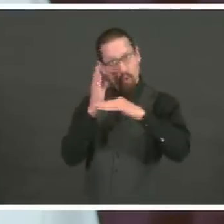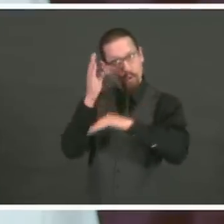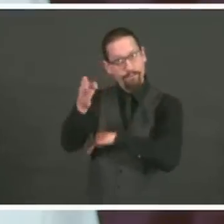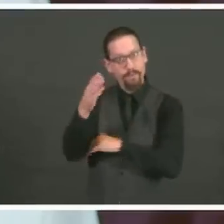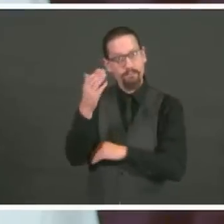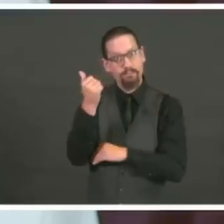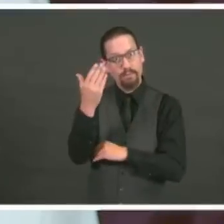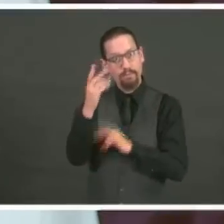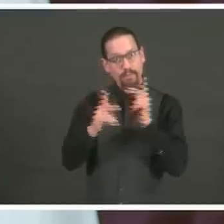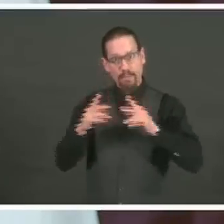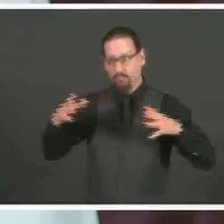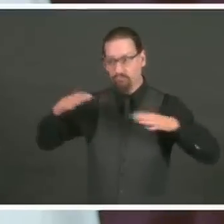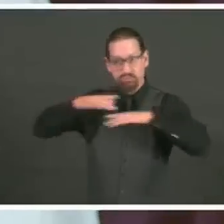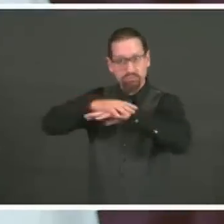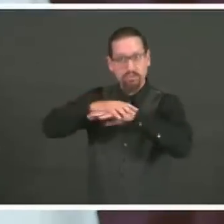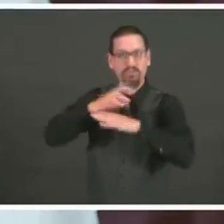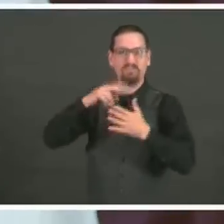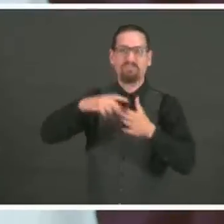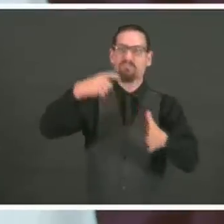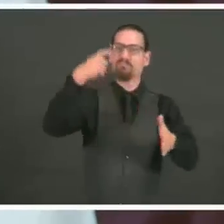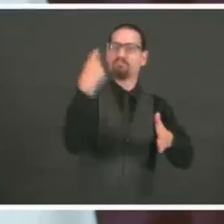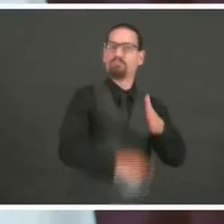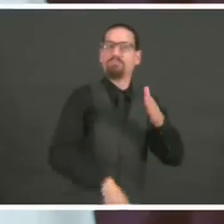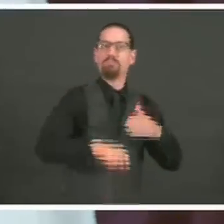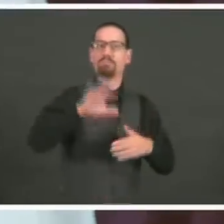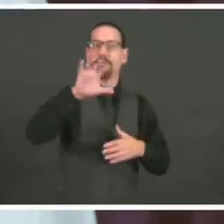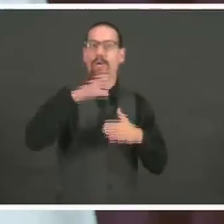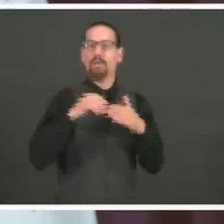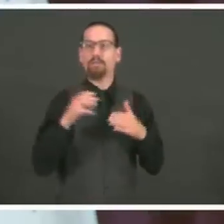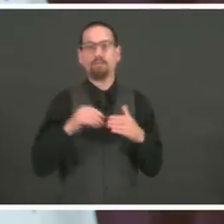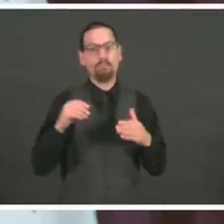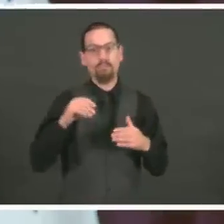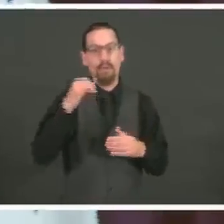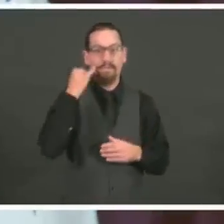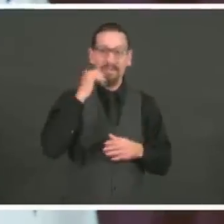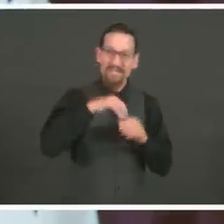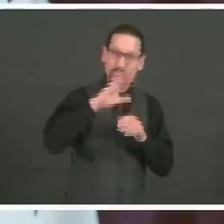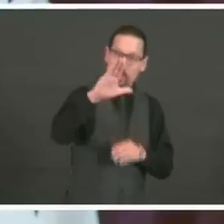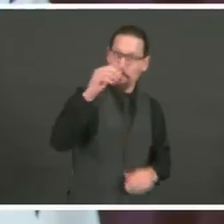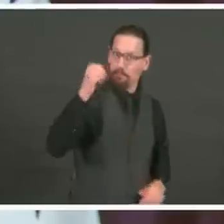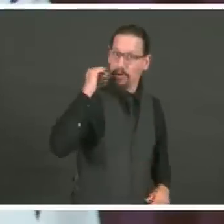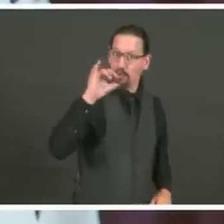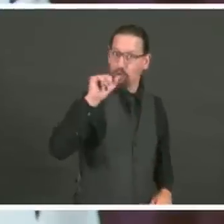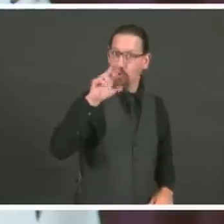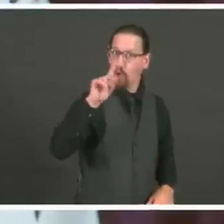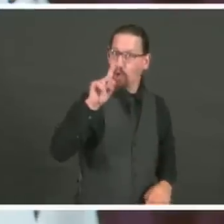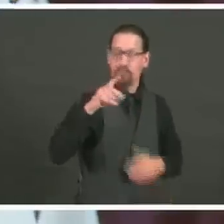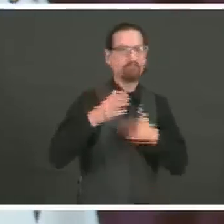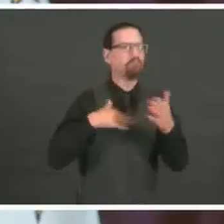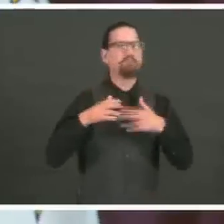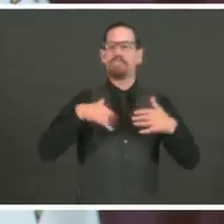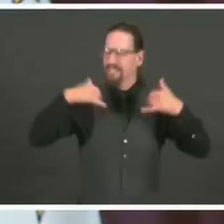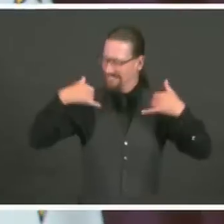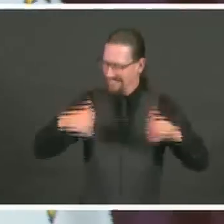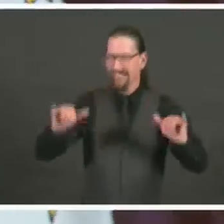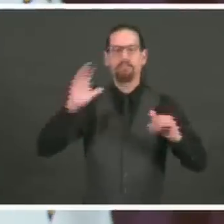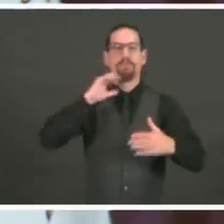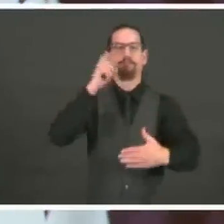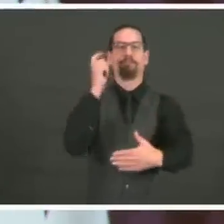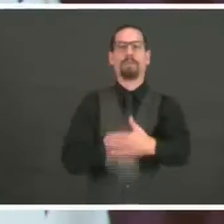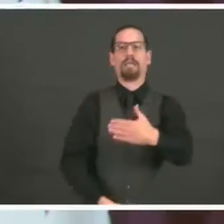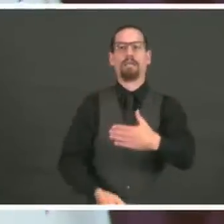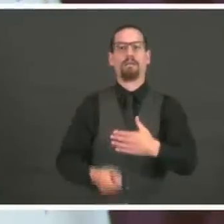on your back porch. 15 means 15, not 20, 22, 25. We just have to